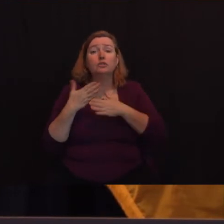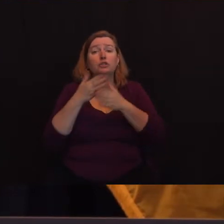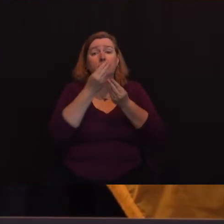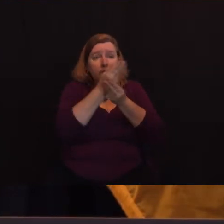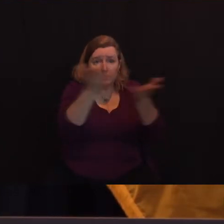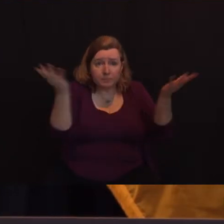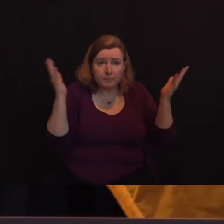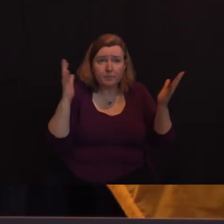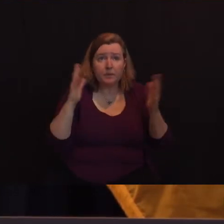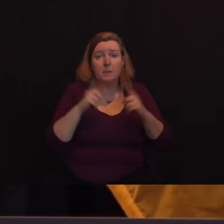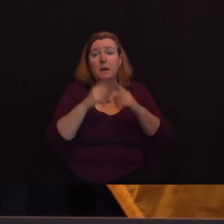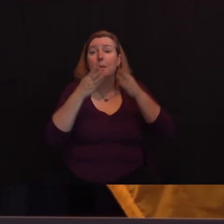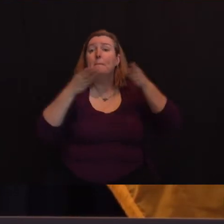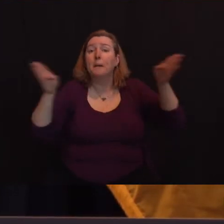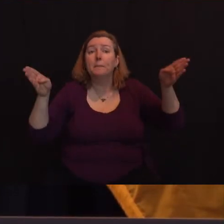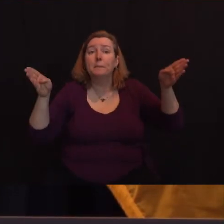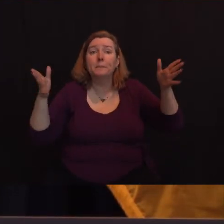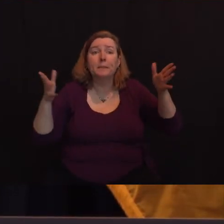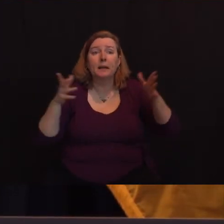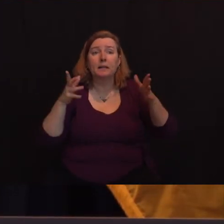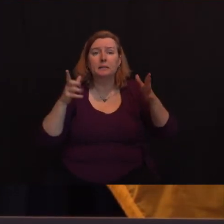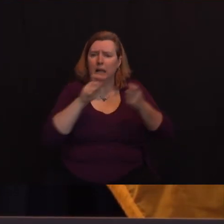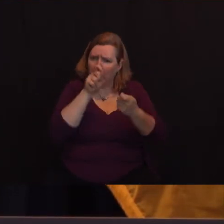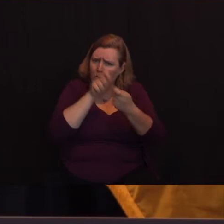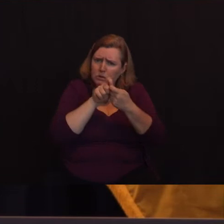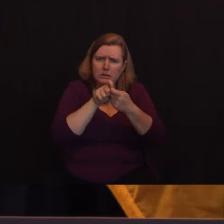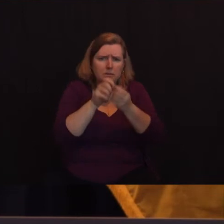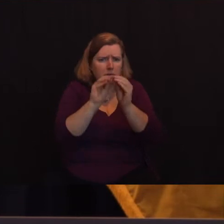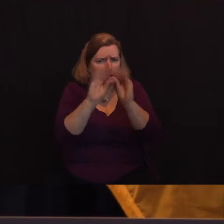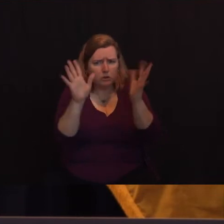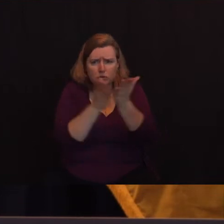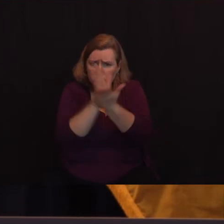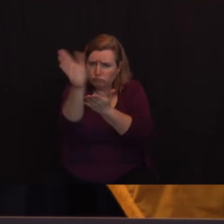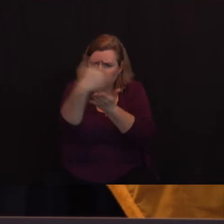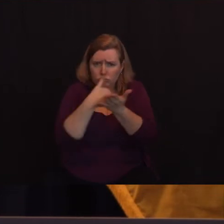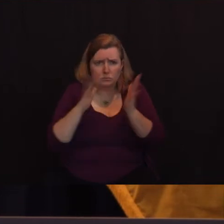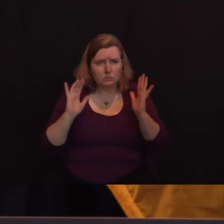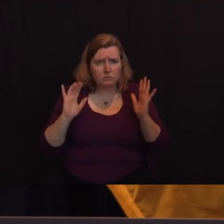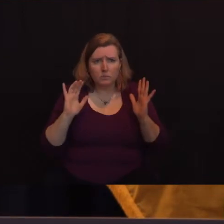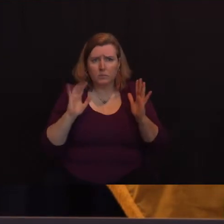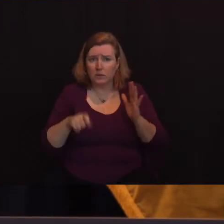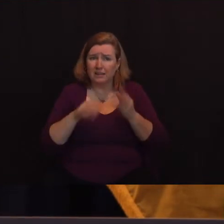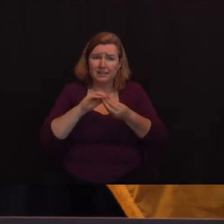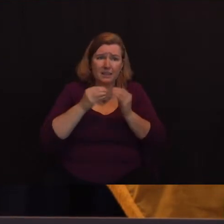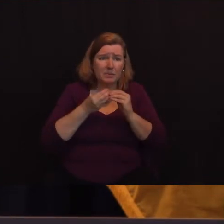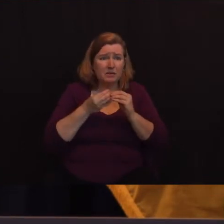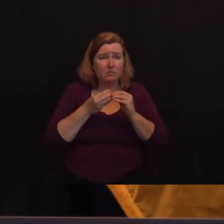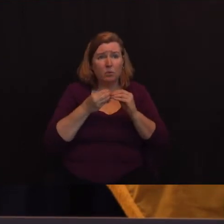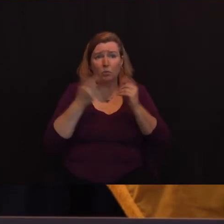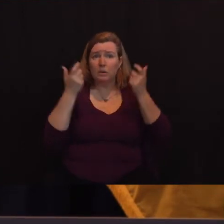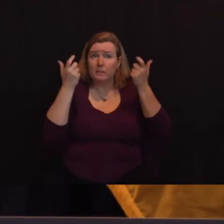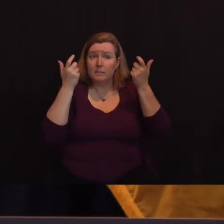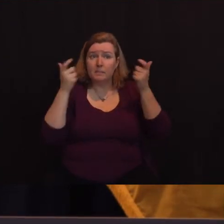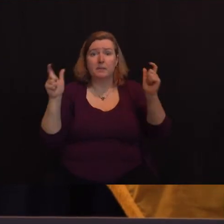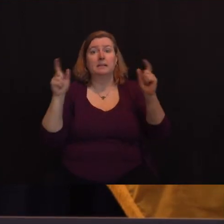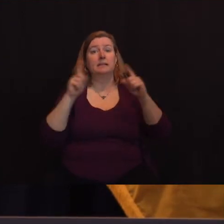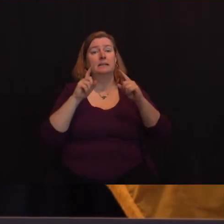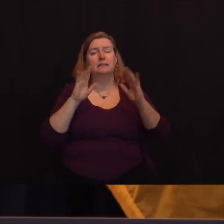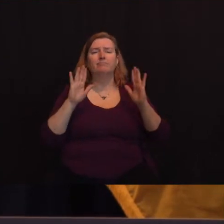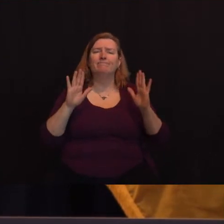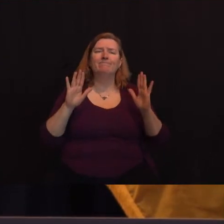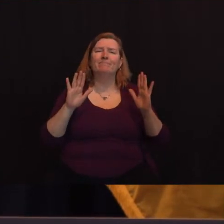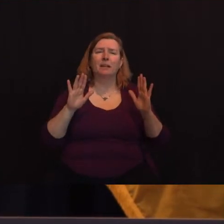So we're right now aggressively massaging data. These are not big numbers one way or the other, but we think there